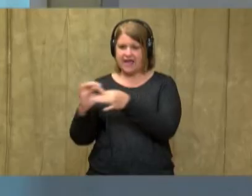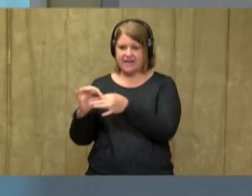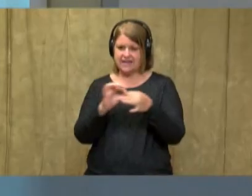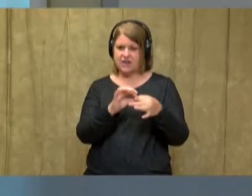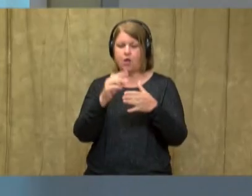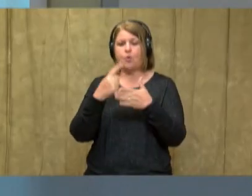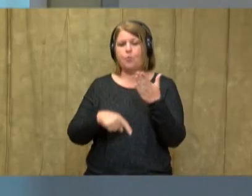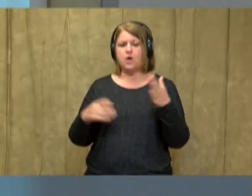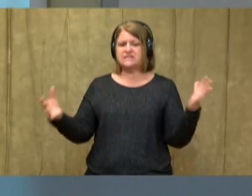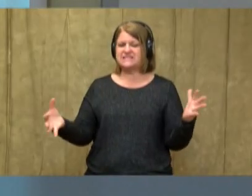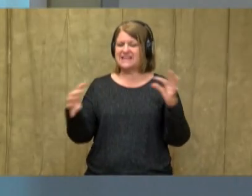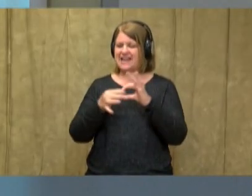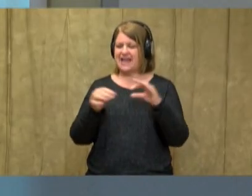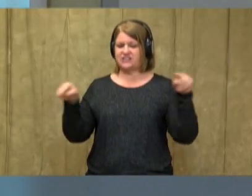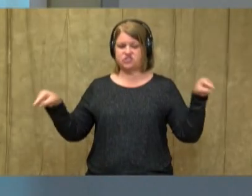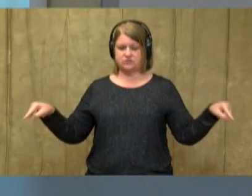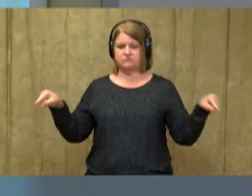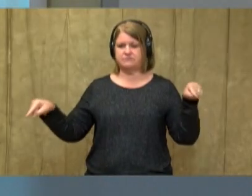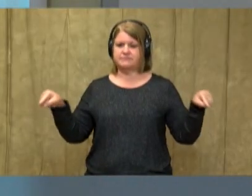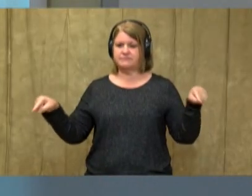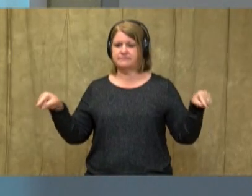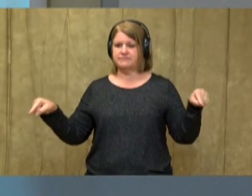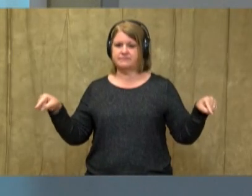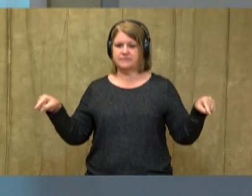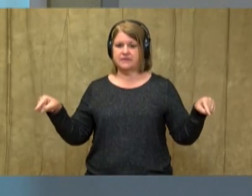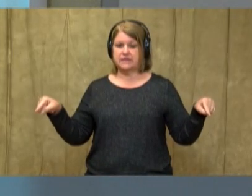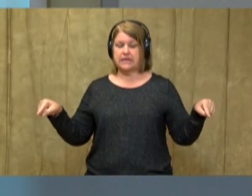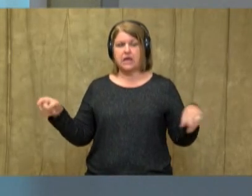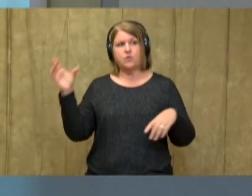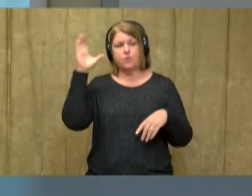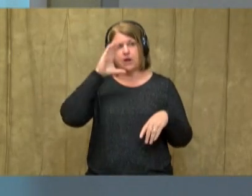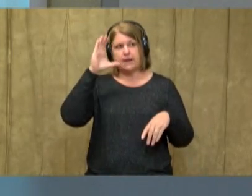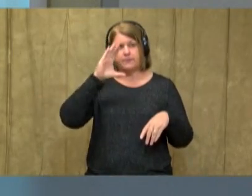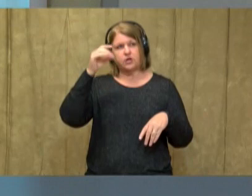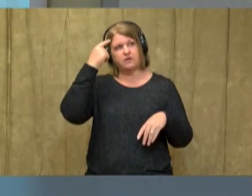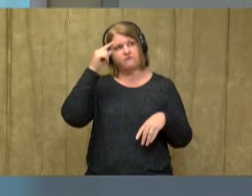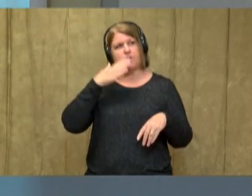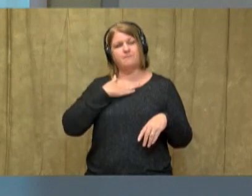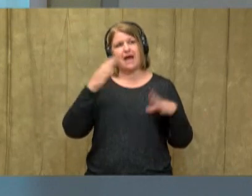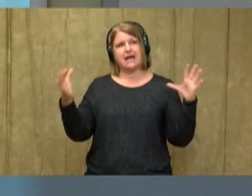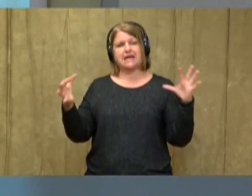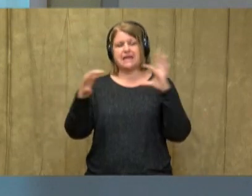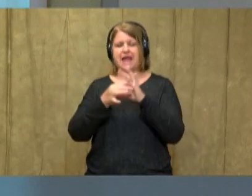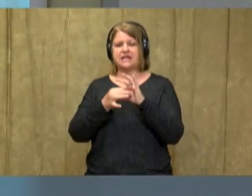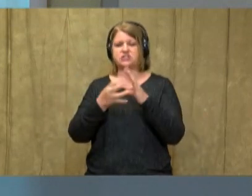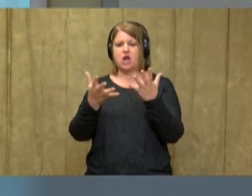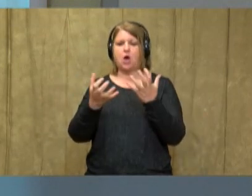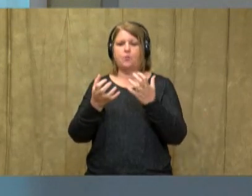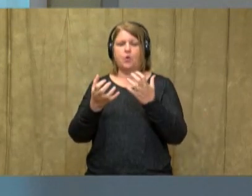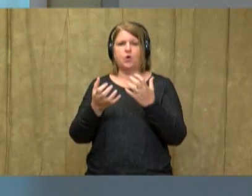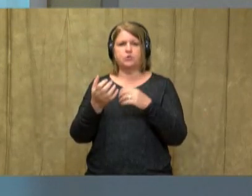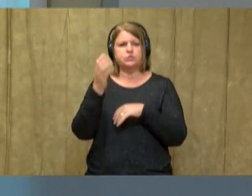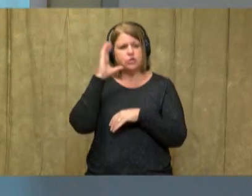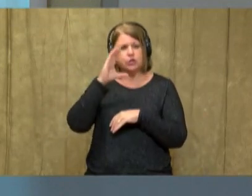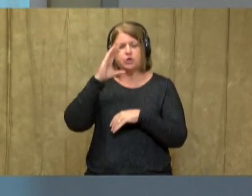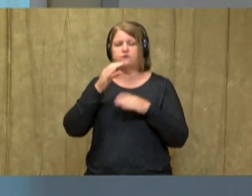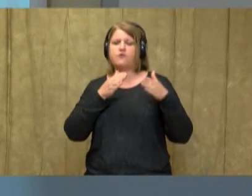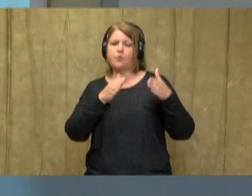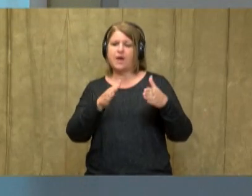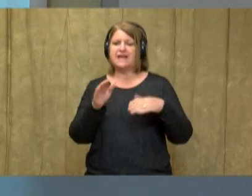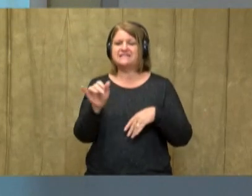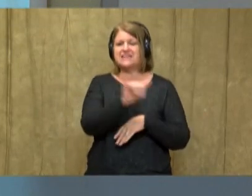connection between the zookeeper and the veterinarian? When I'm looking for my connection, I want to look for ways that they are the same.